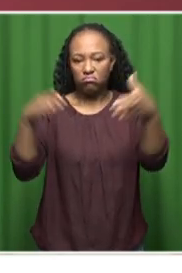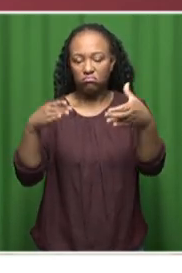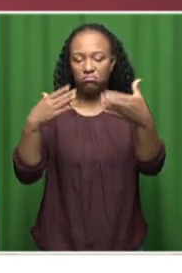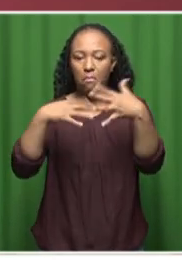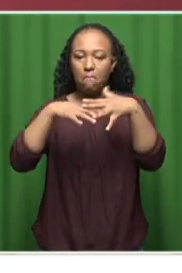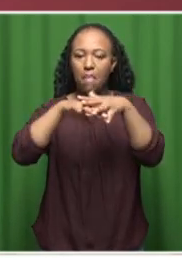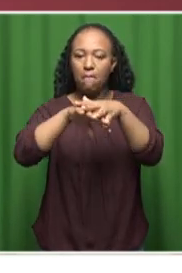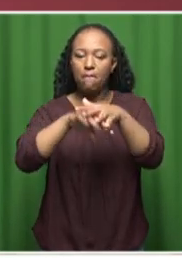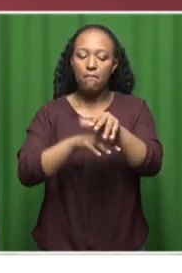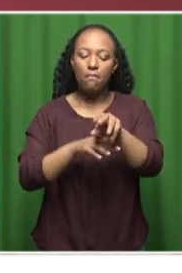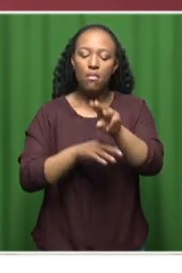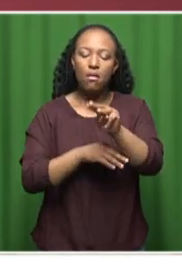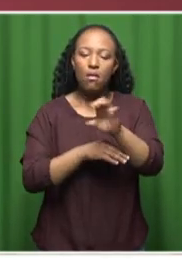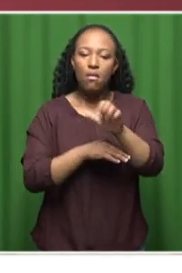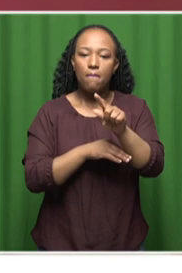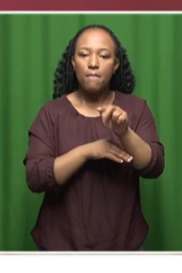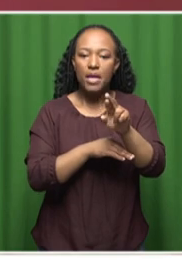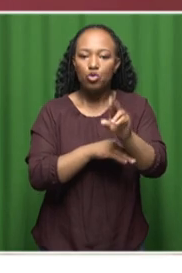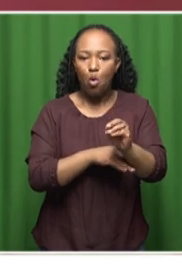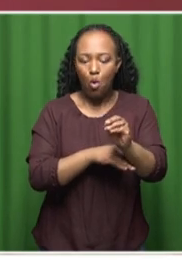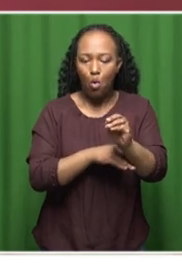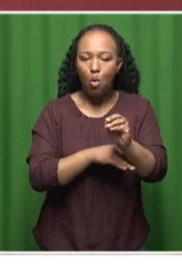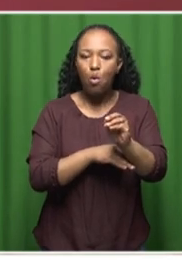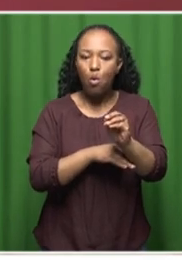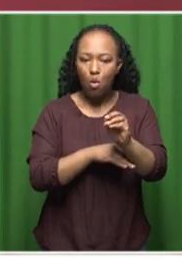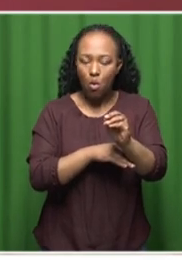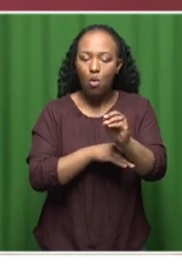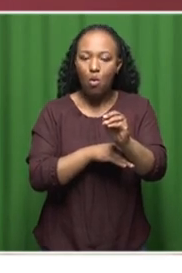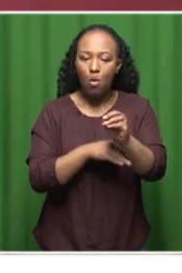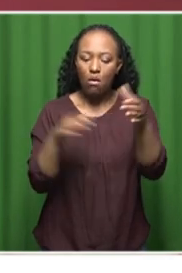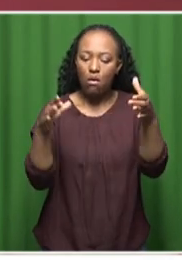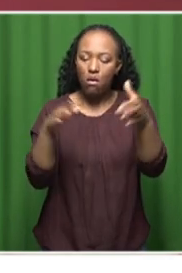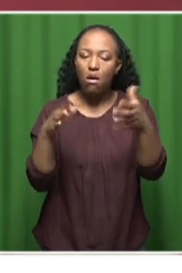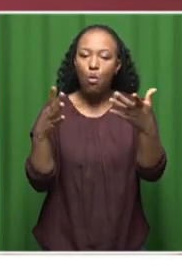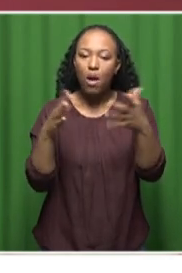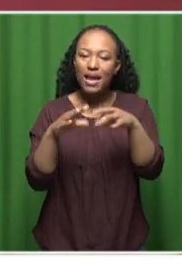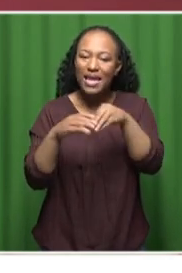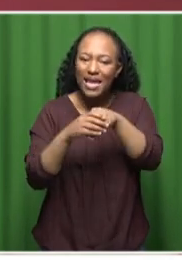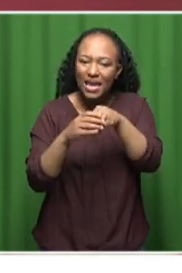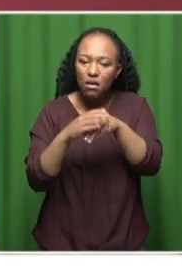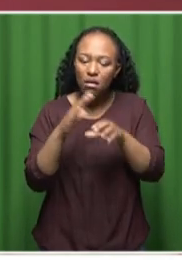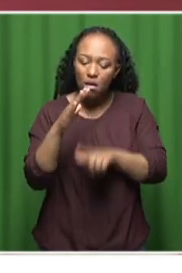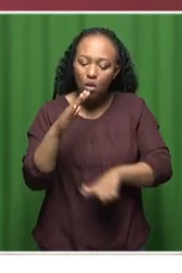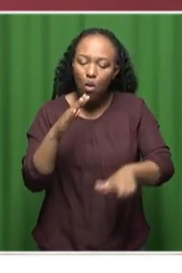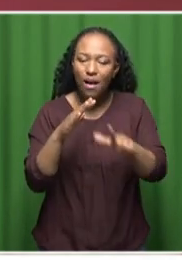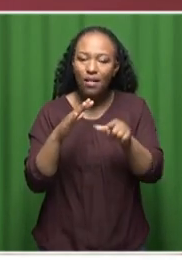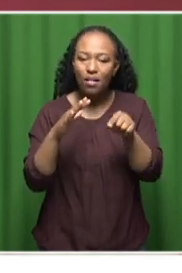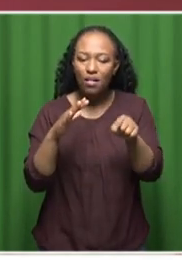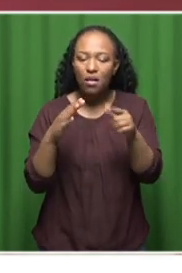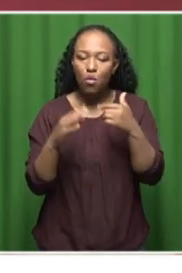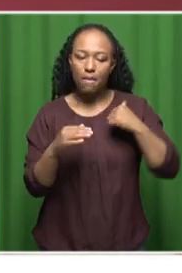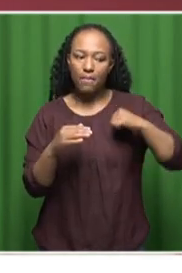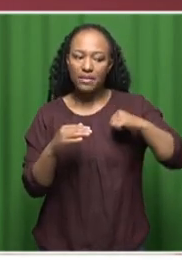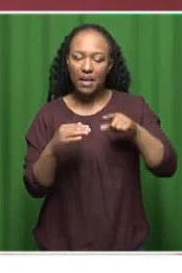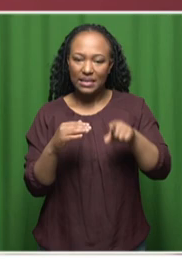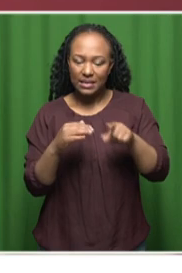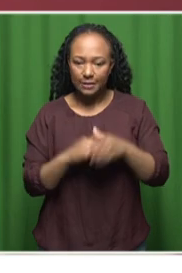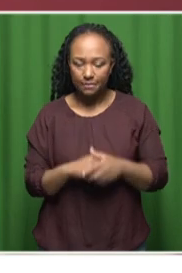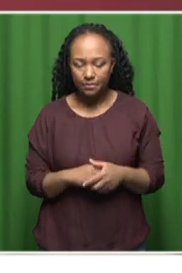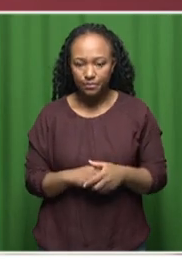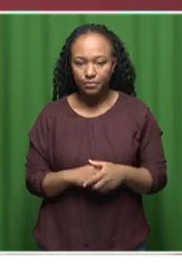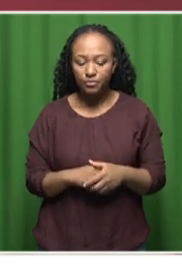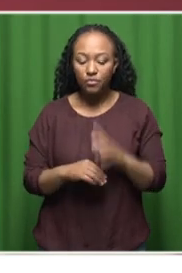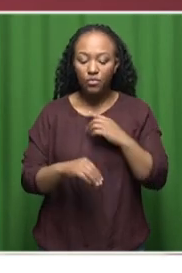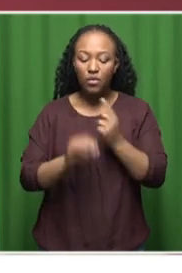facilitating governance executive within the localities of those municipalities. Now, what happens is